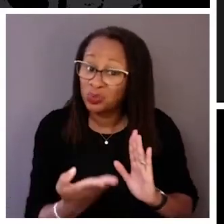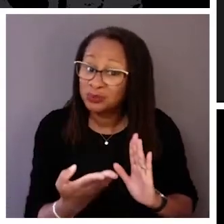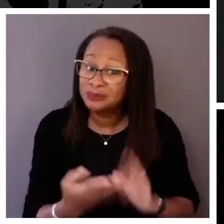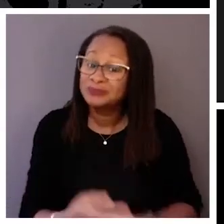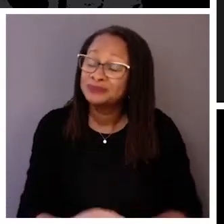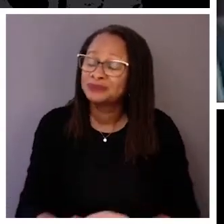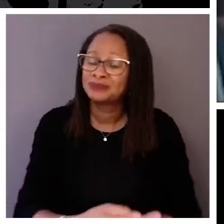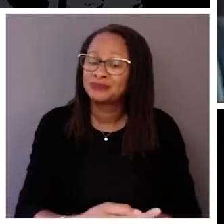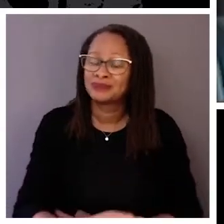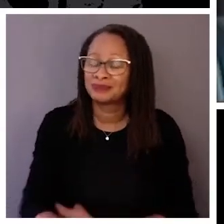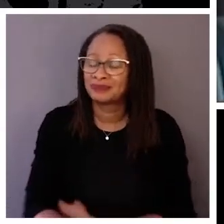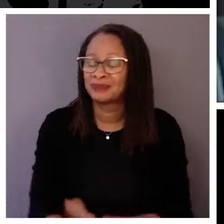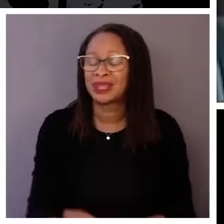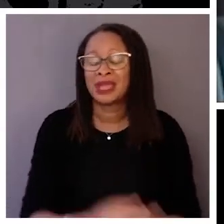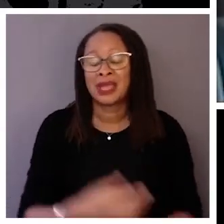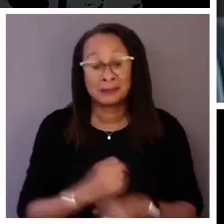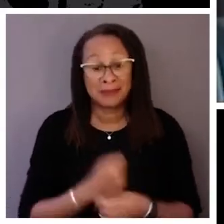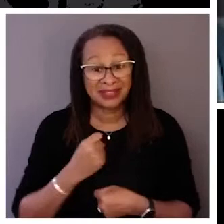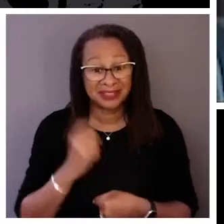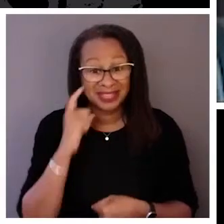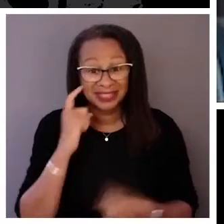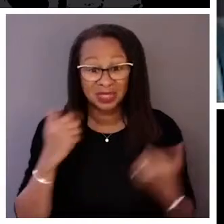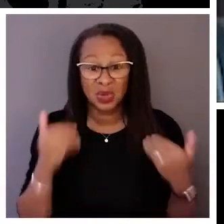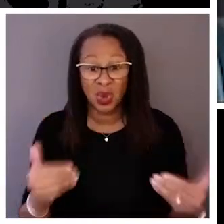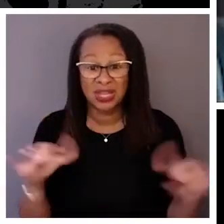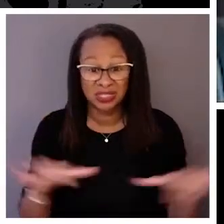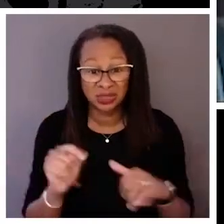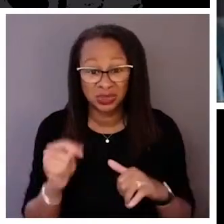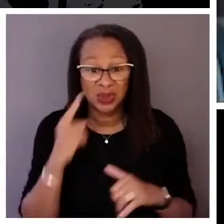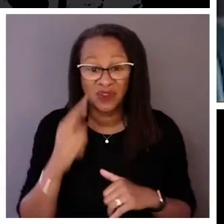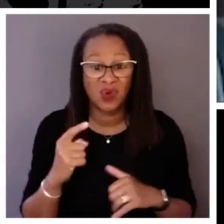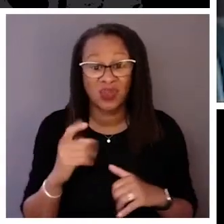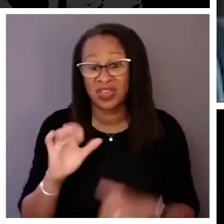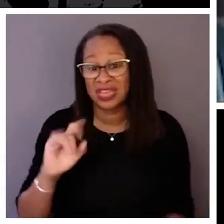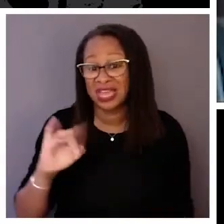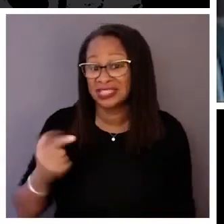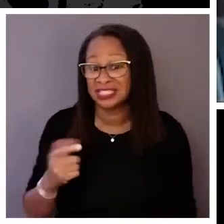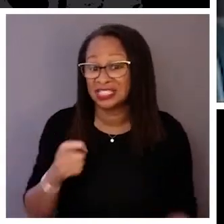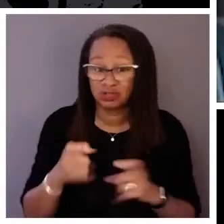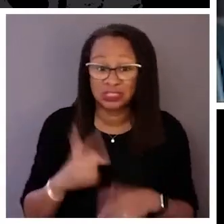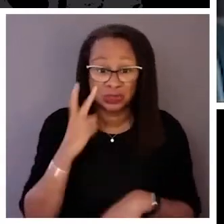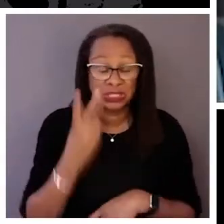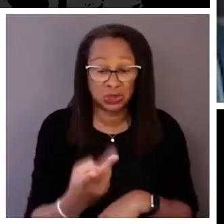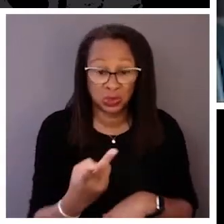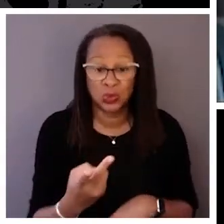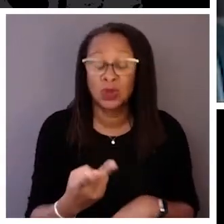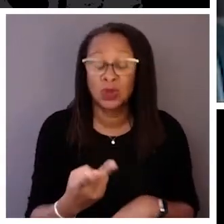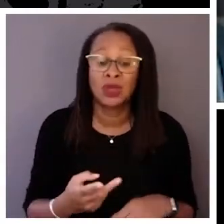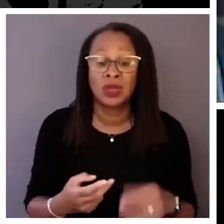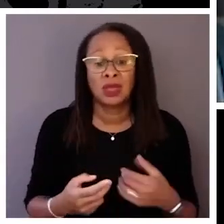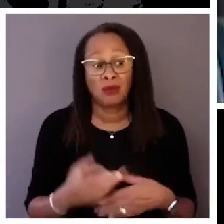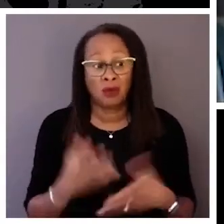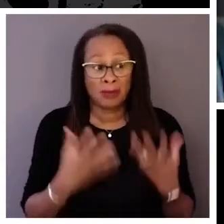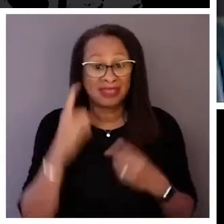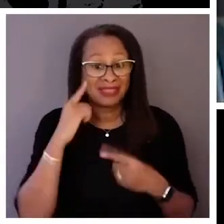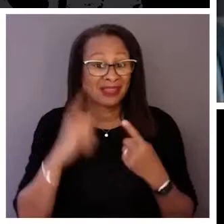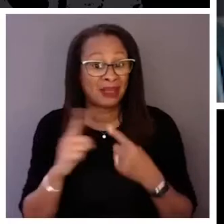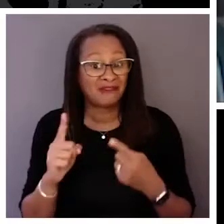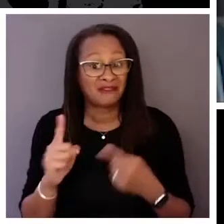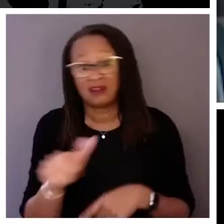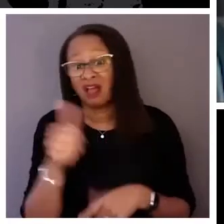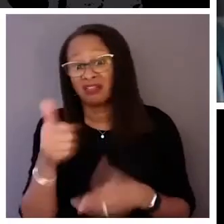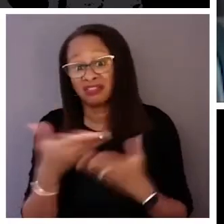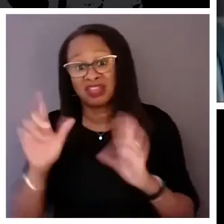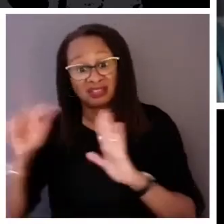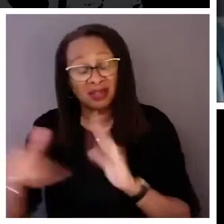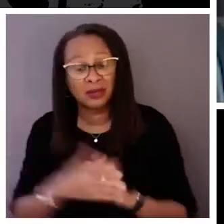for you. But it makes sense to go ahead and do it anyway, maybe for the casting director to at least get to see you and maybe think about you for something else in the